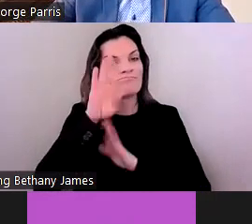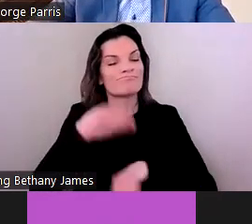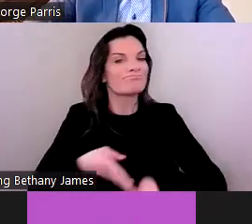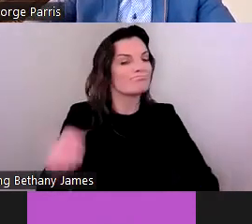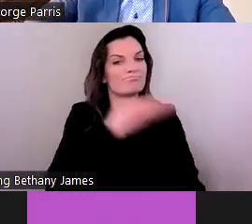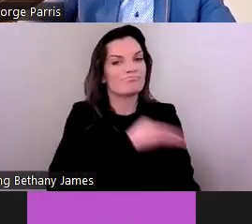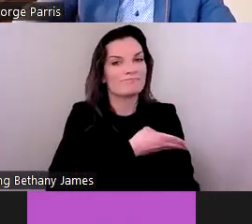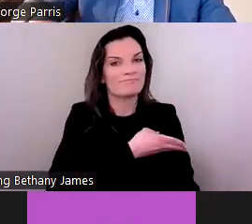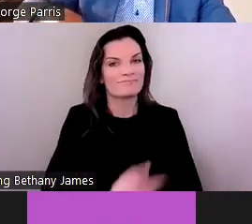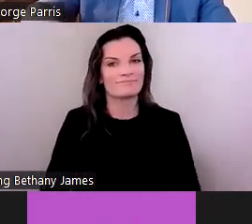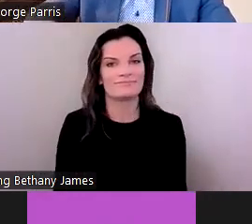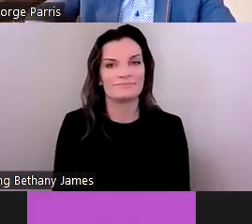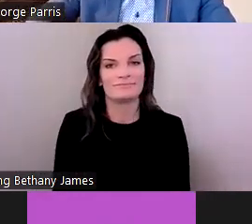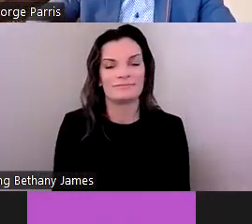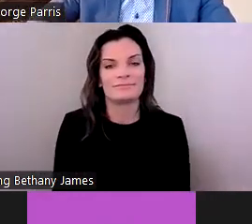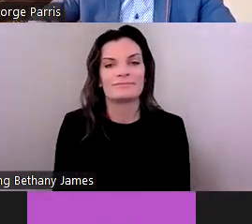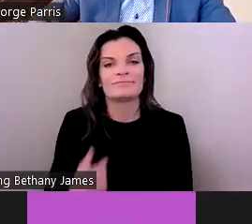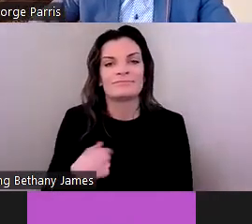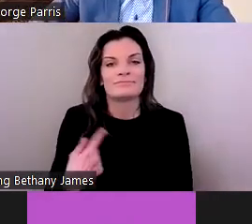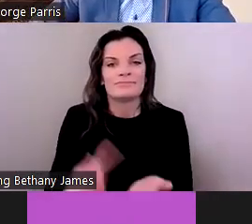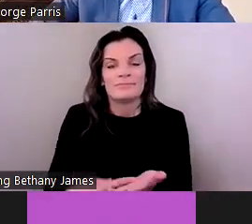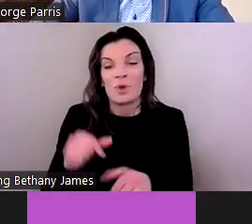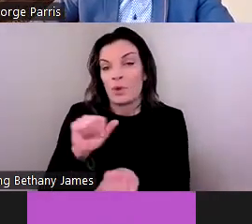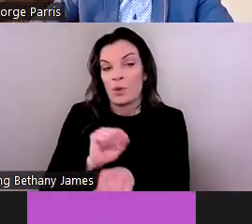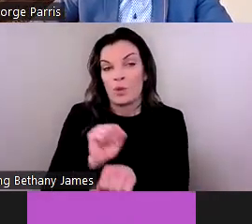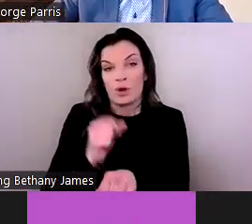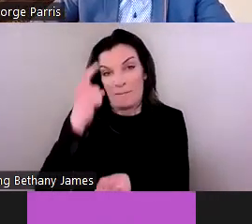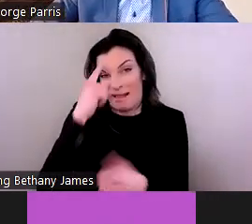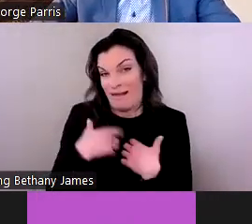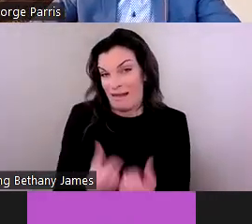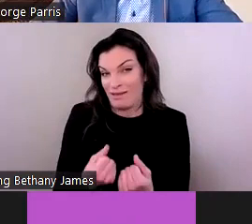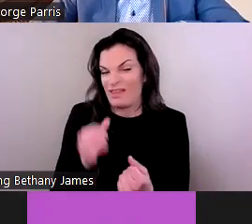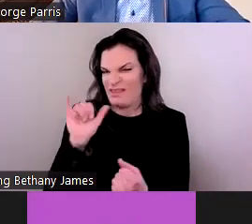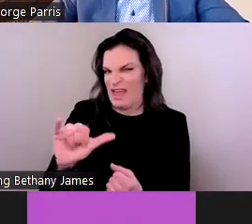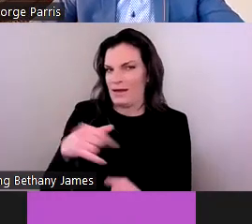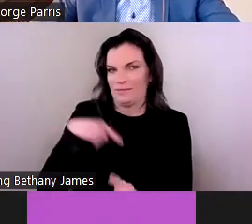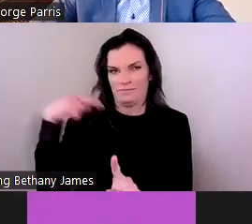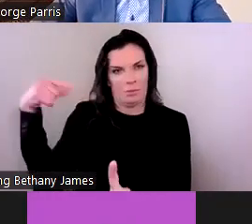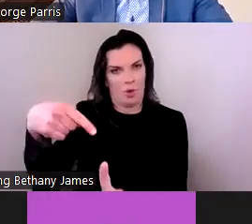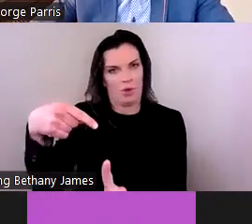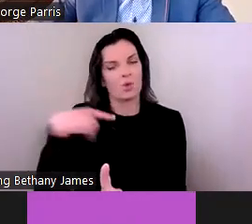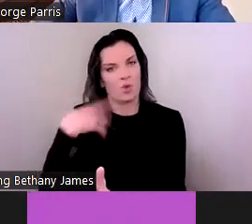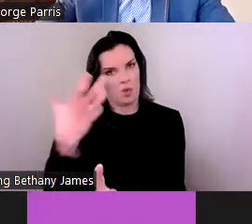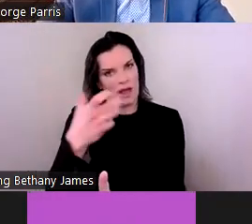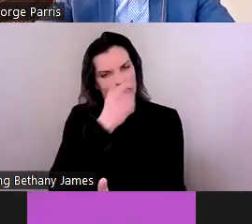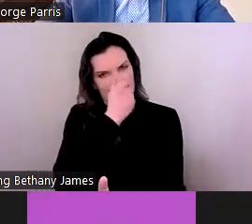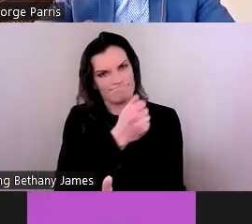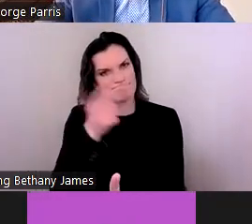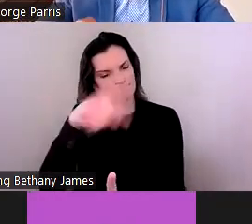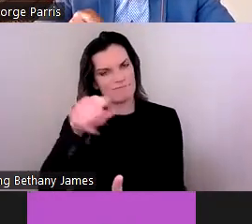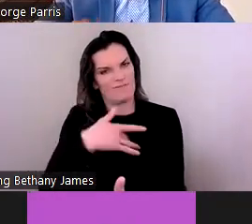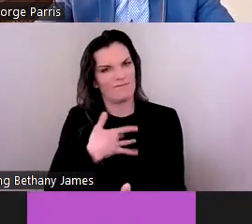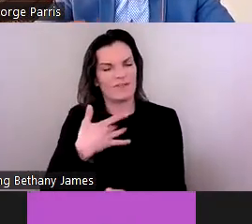is when we talk about workplace mental wellness, that's what we want workplace to portray.